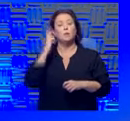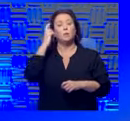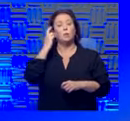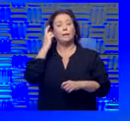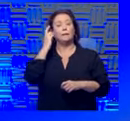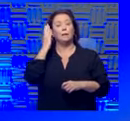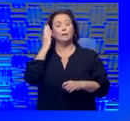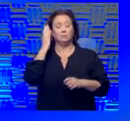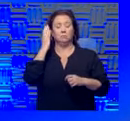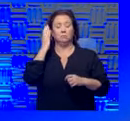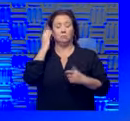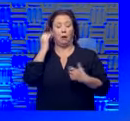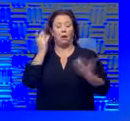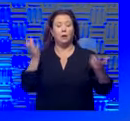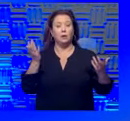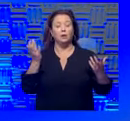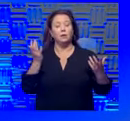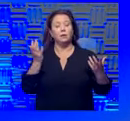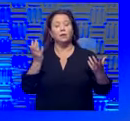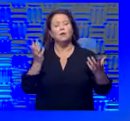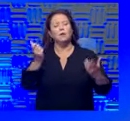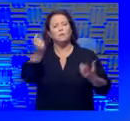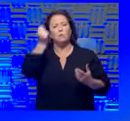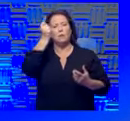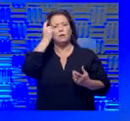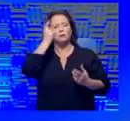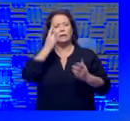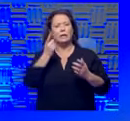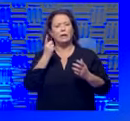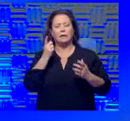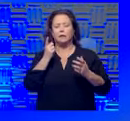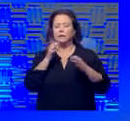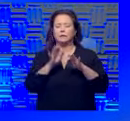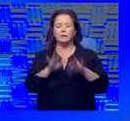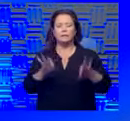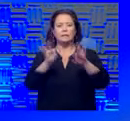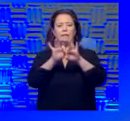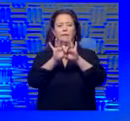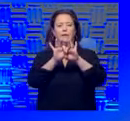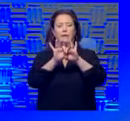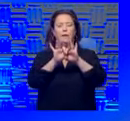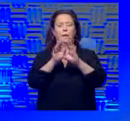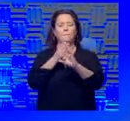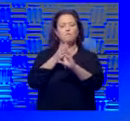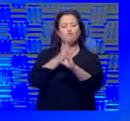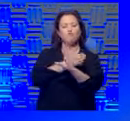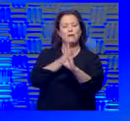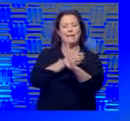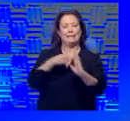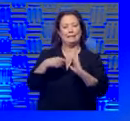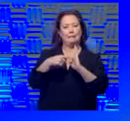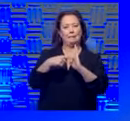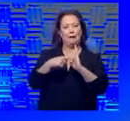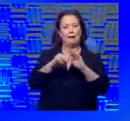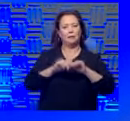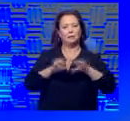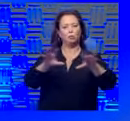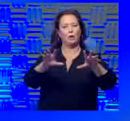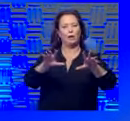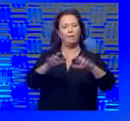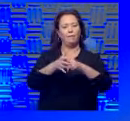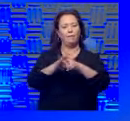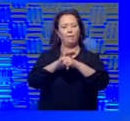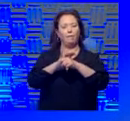reasons, and this includes, we understand that there is such significant now asymptomatic or pre-symptomatic spread of the